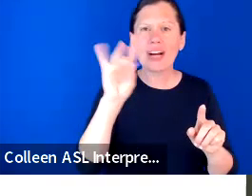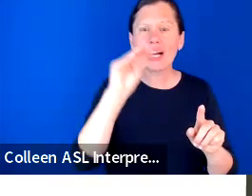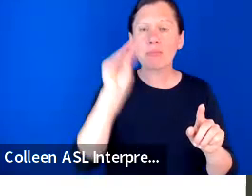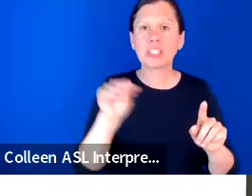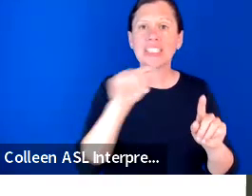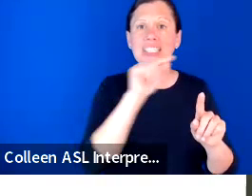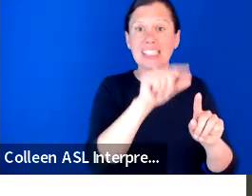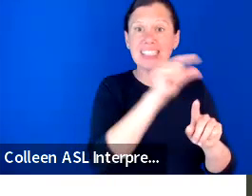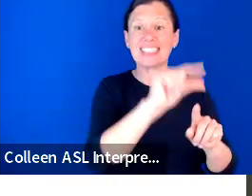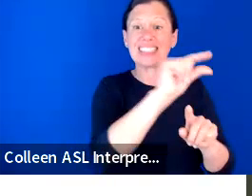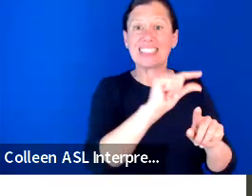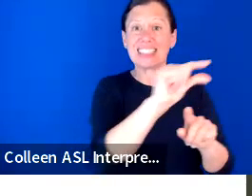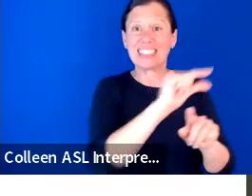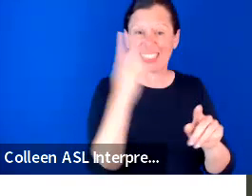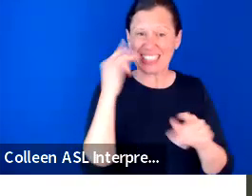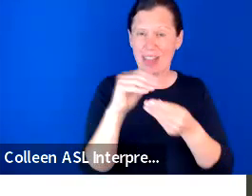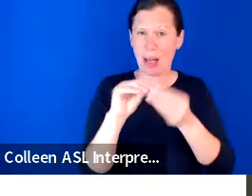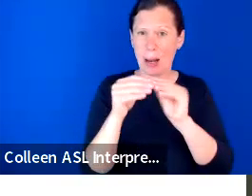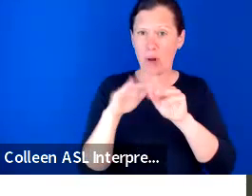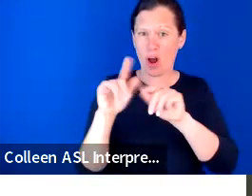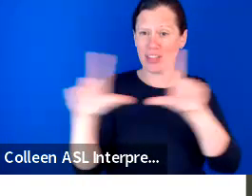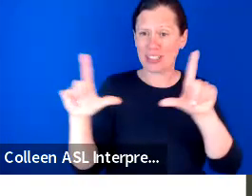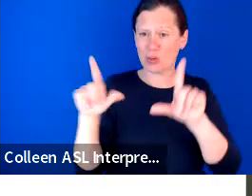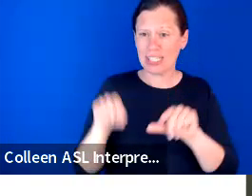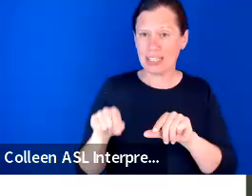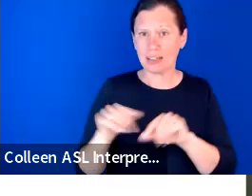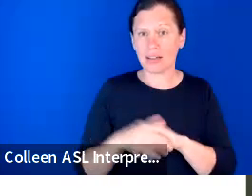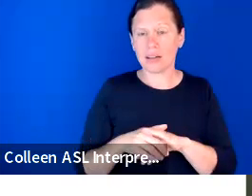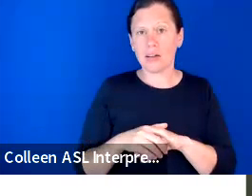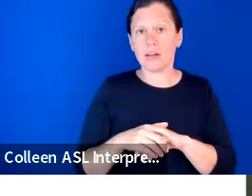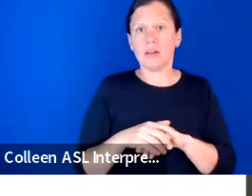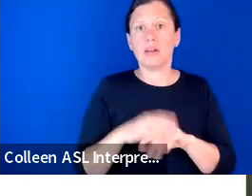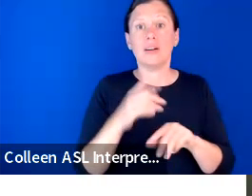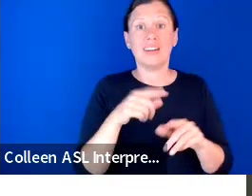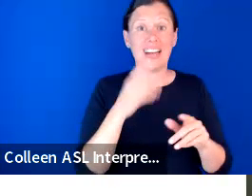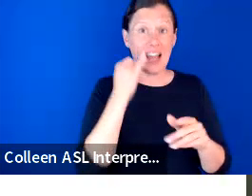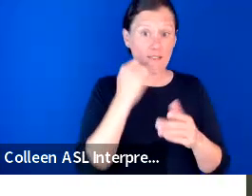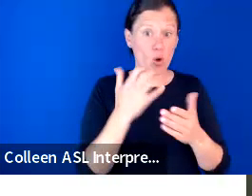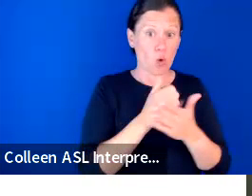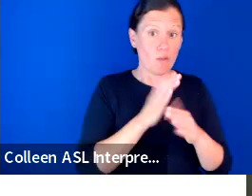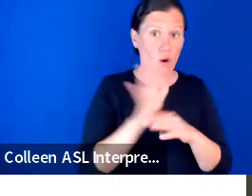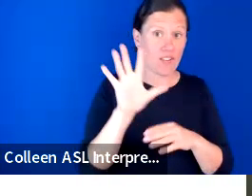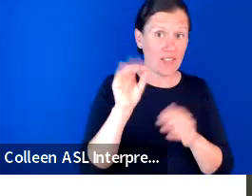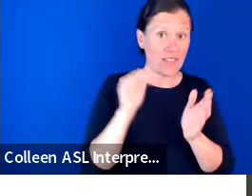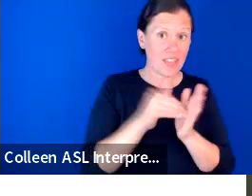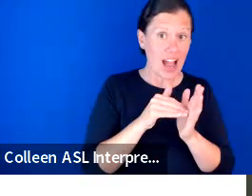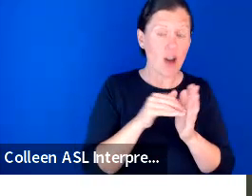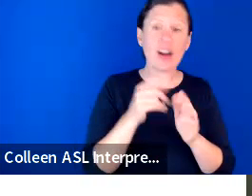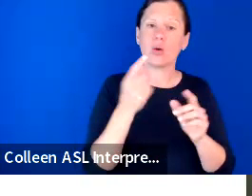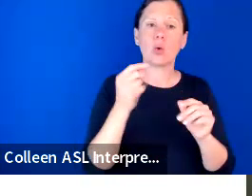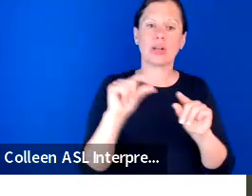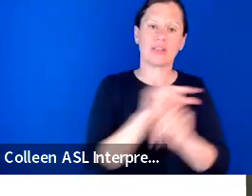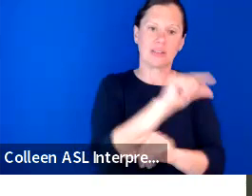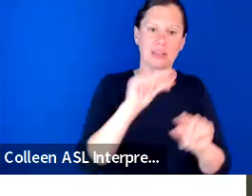what this looks like for the typical worker who makes just over $50,000 and would contribute $291 a